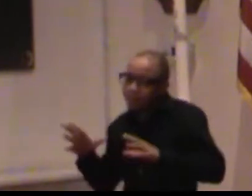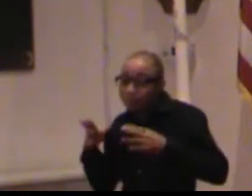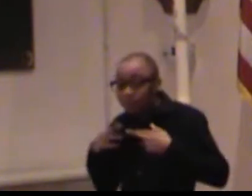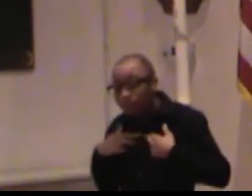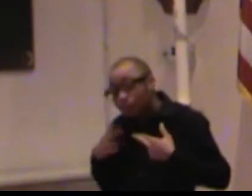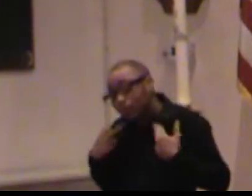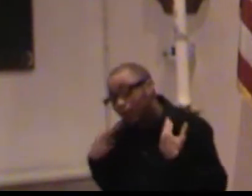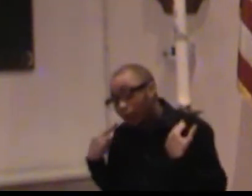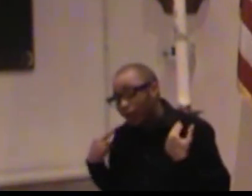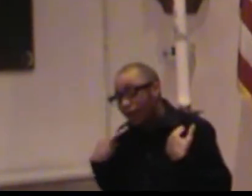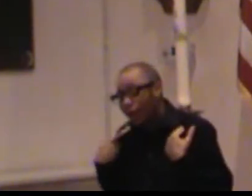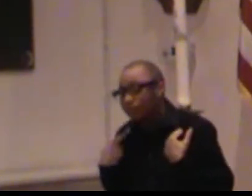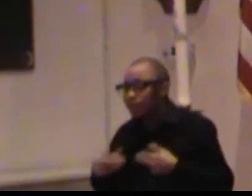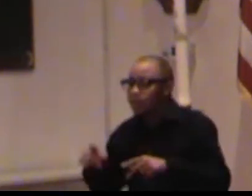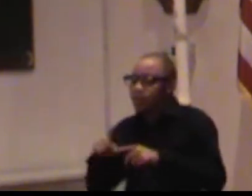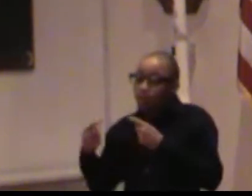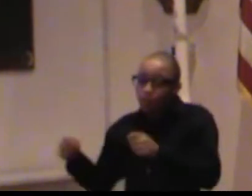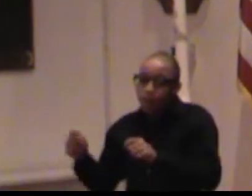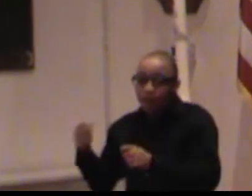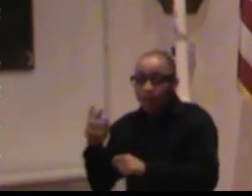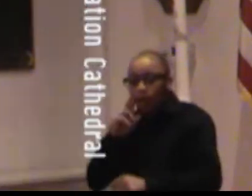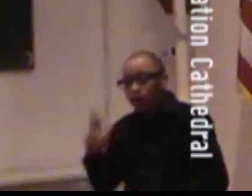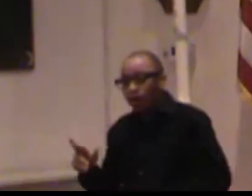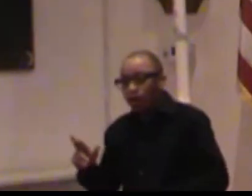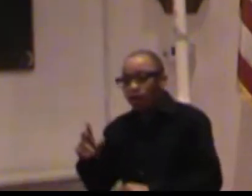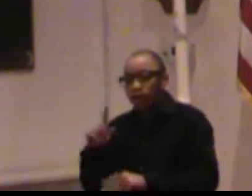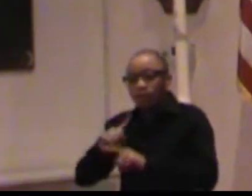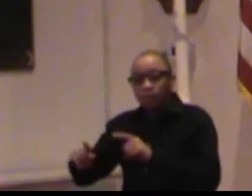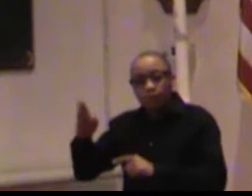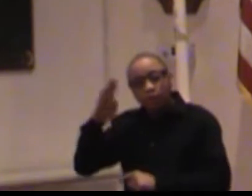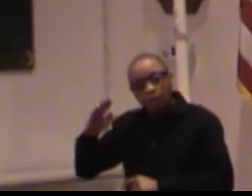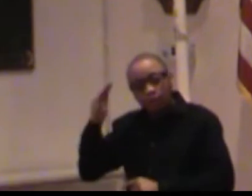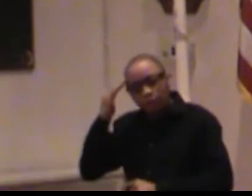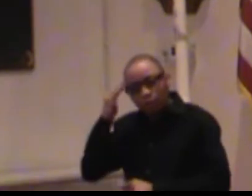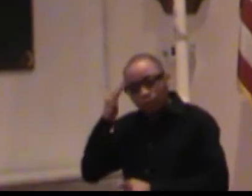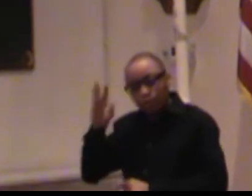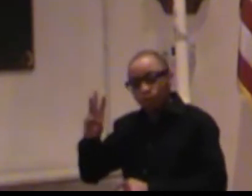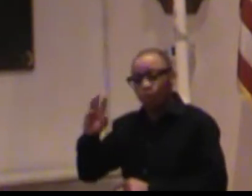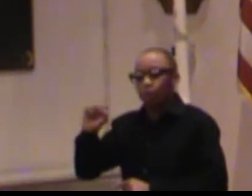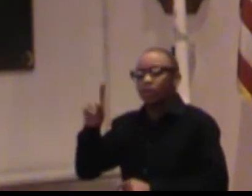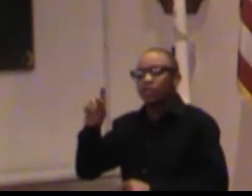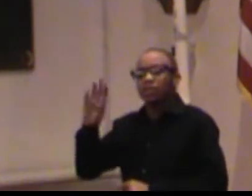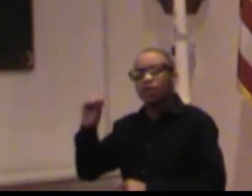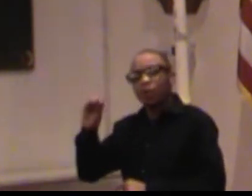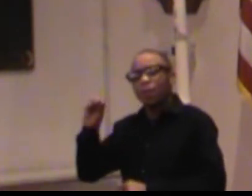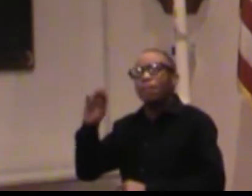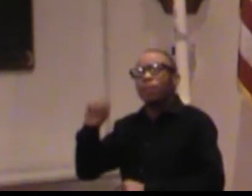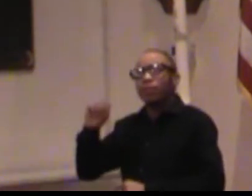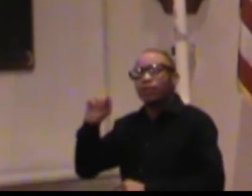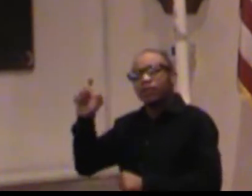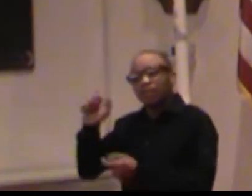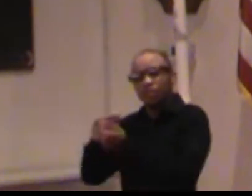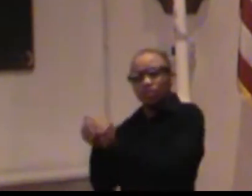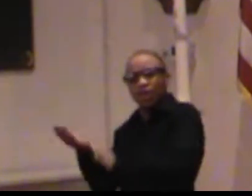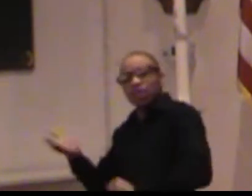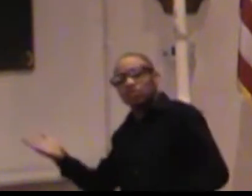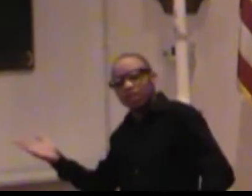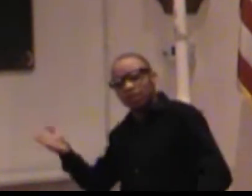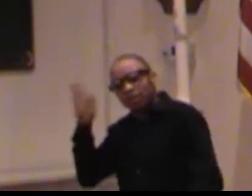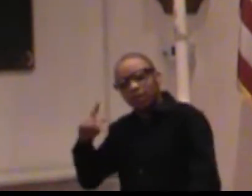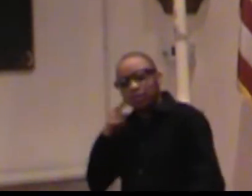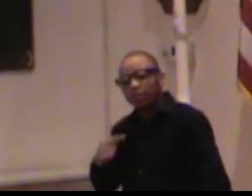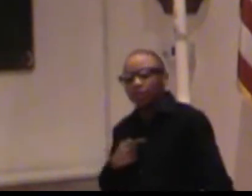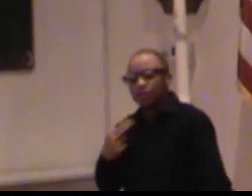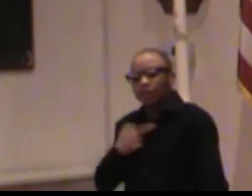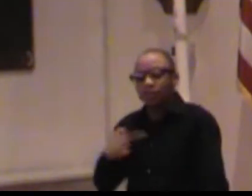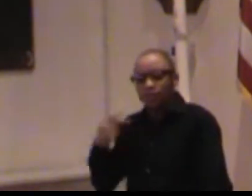things being the way that they are. However, God in God's wisdom sometimes needs to change things. And God tells